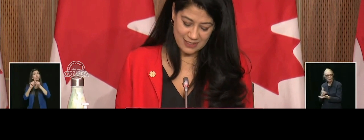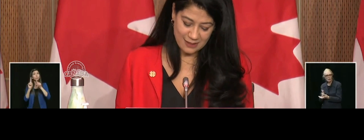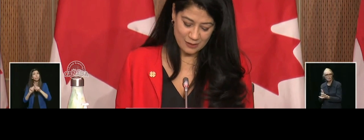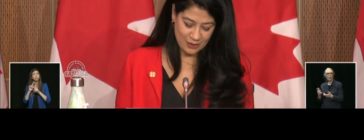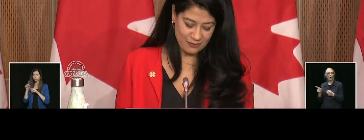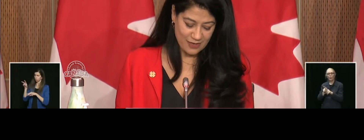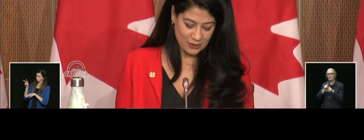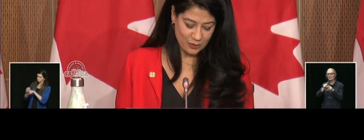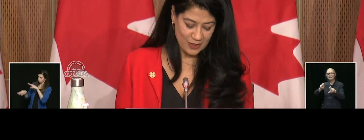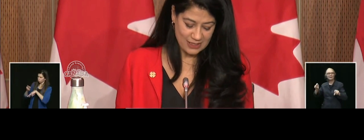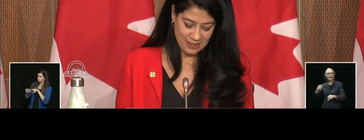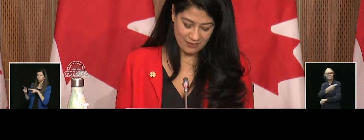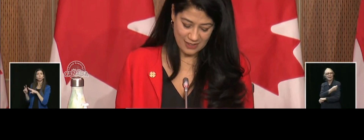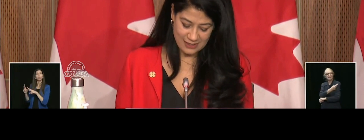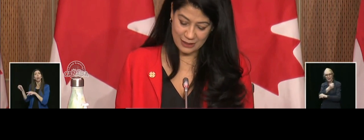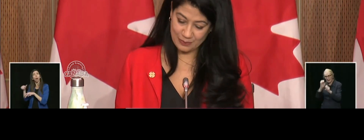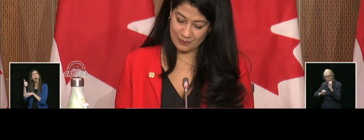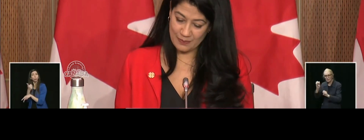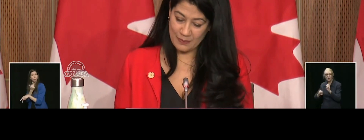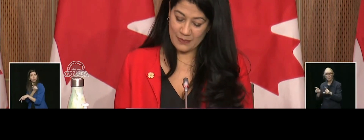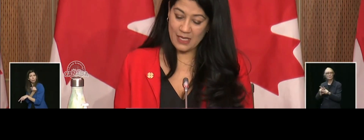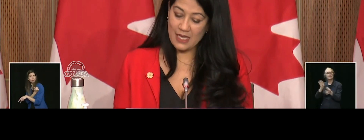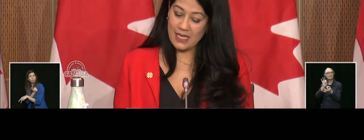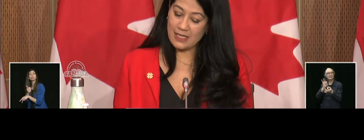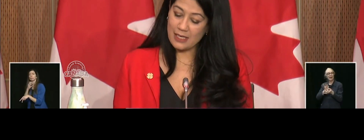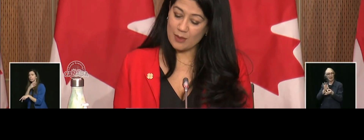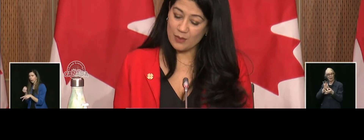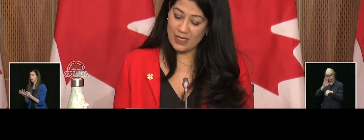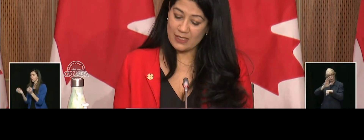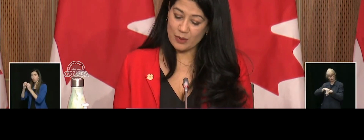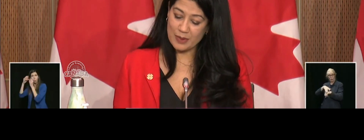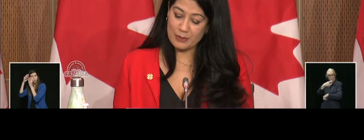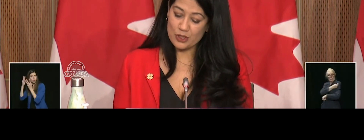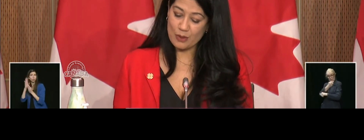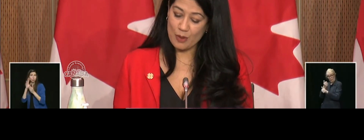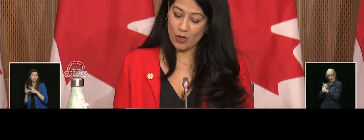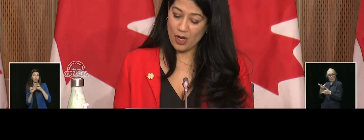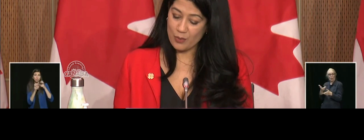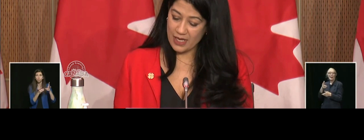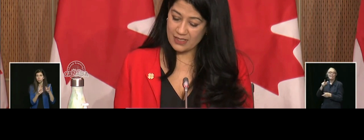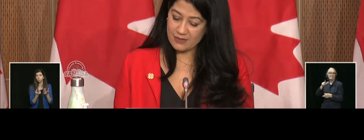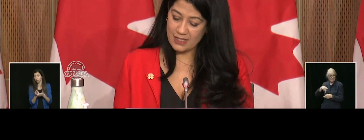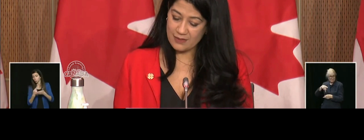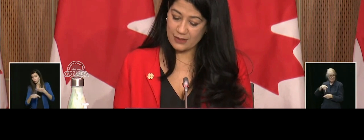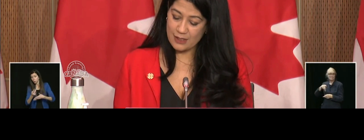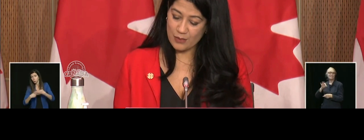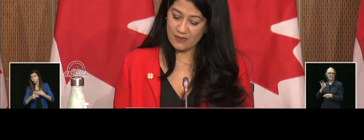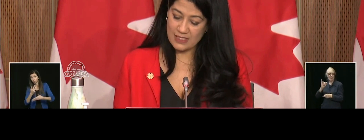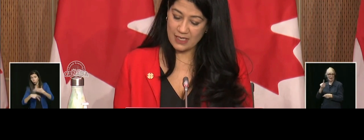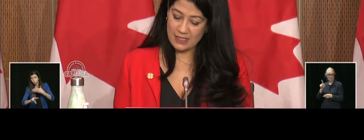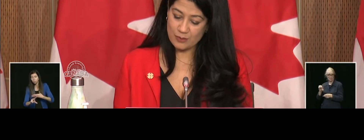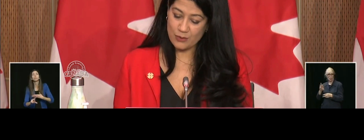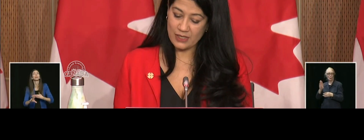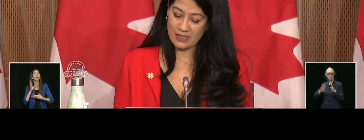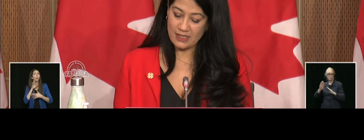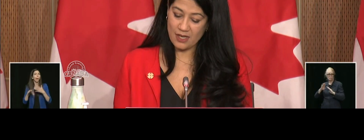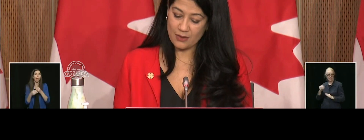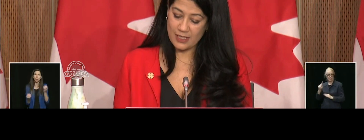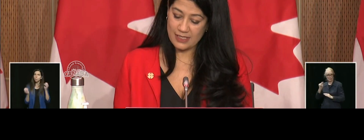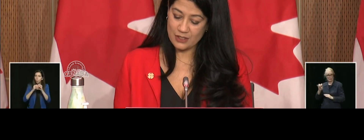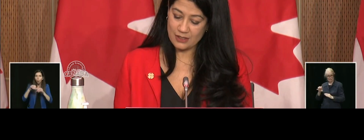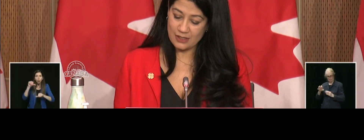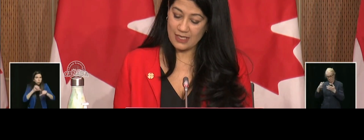basic details about the Pfizer-BioNTech vaccine. In the coming weeks, we will publish a more comprehensive scientific summary of the data supporting